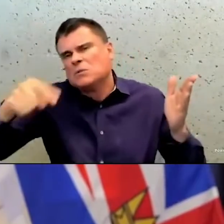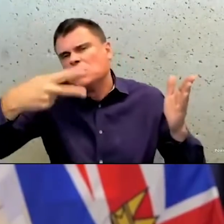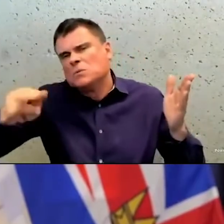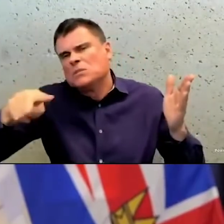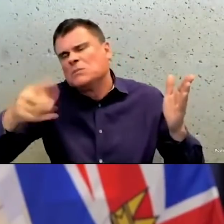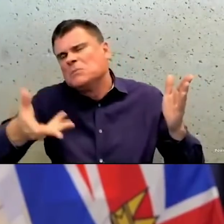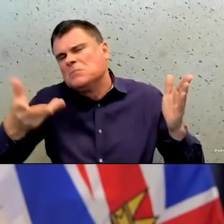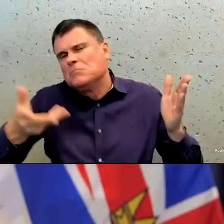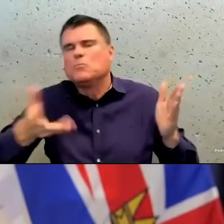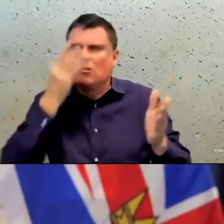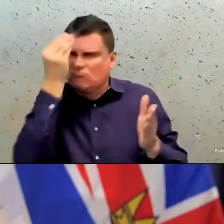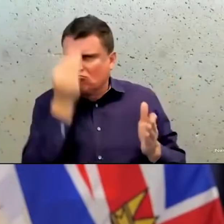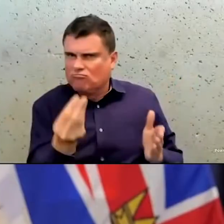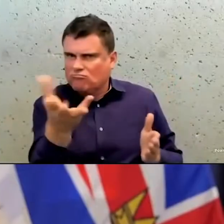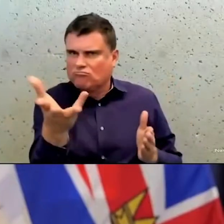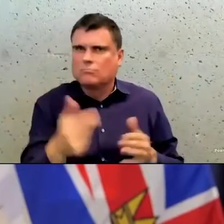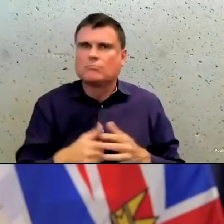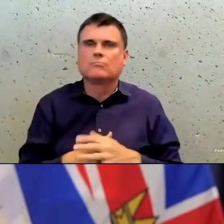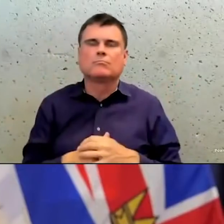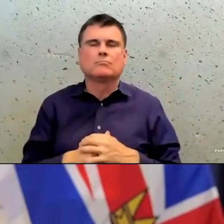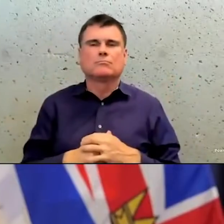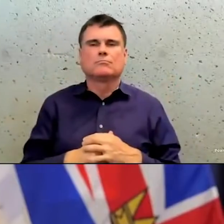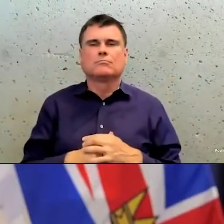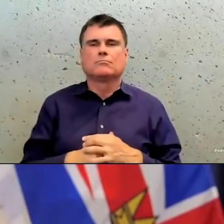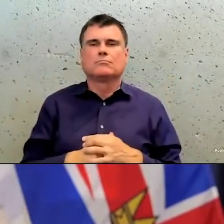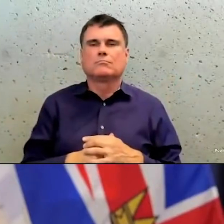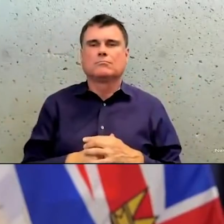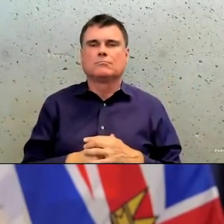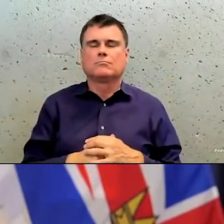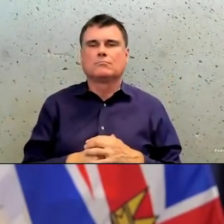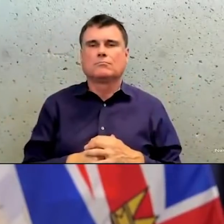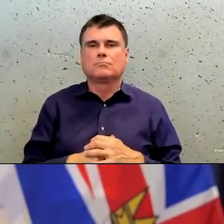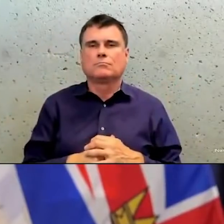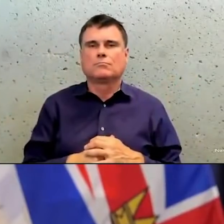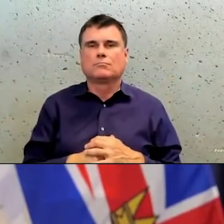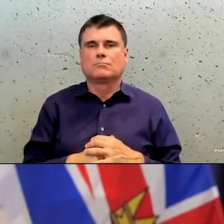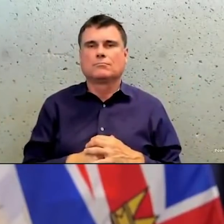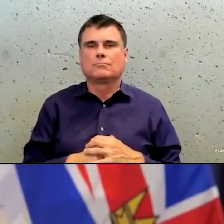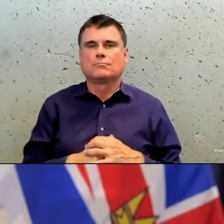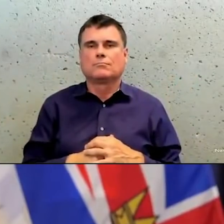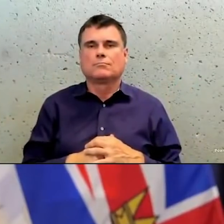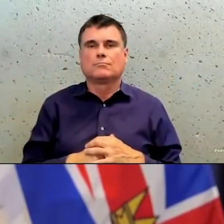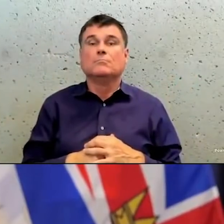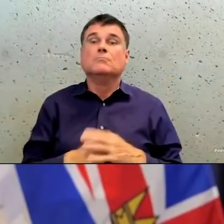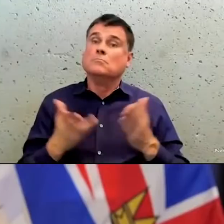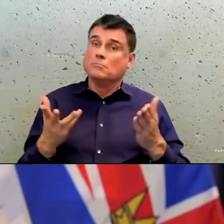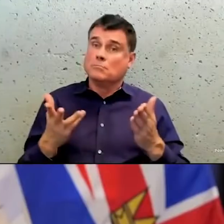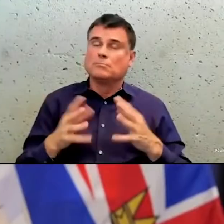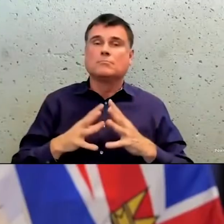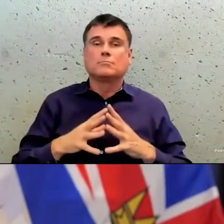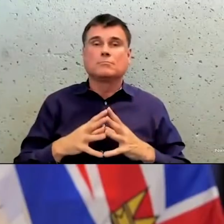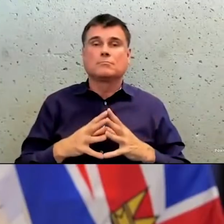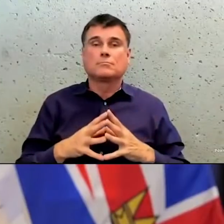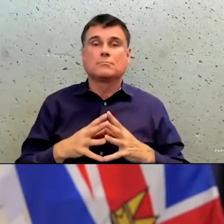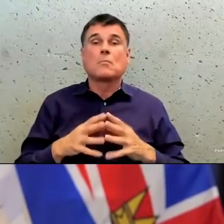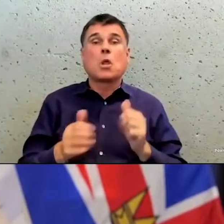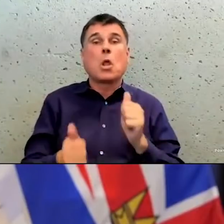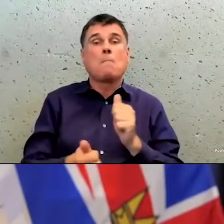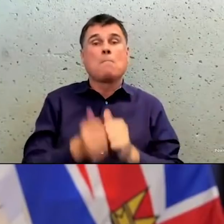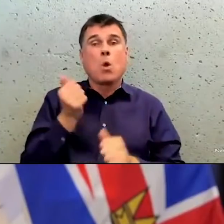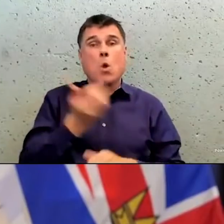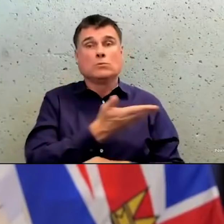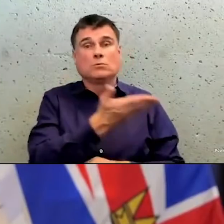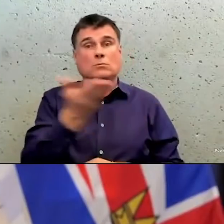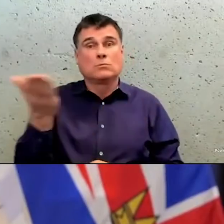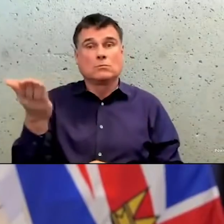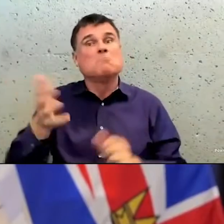whether that's addressing any requests for accommodation or moving those who remain unvaccinated onto unpaid leave. The vast majority, and I mean the